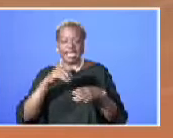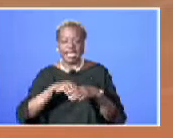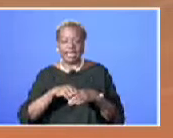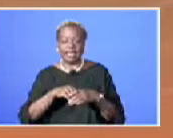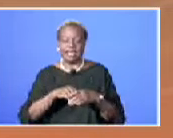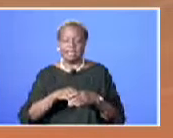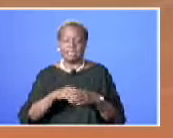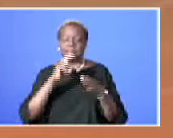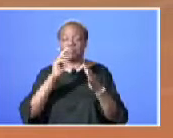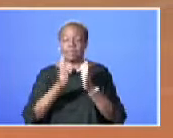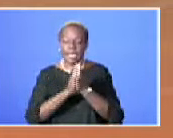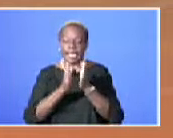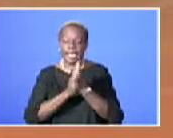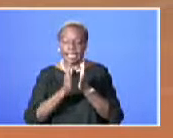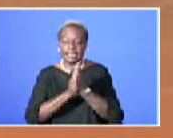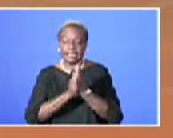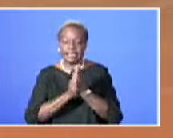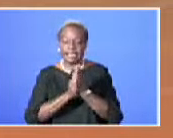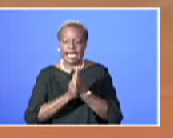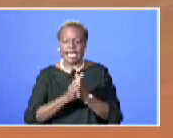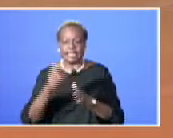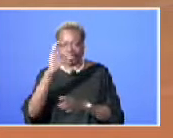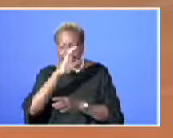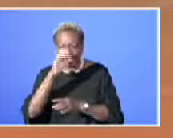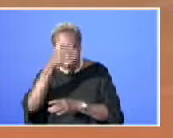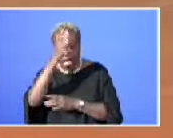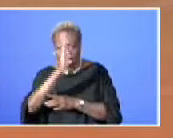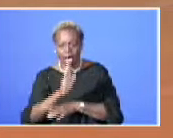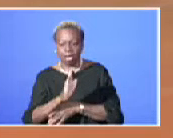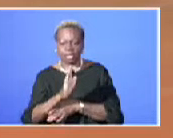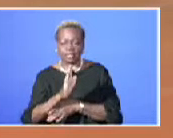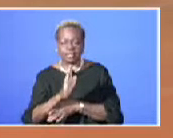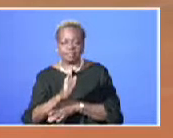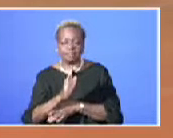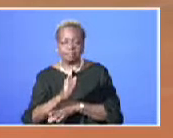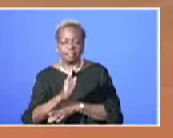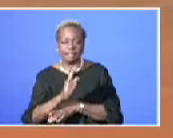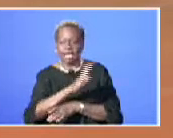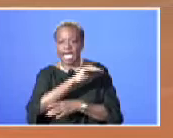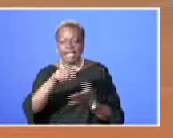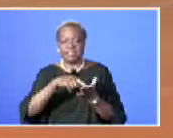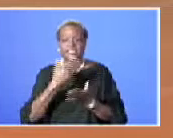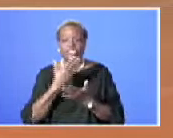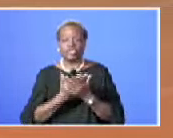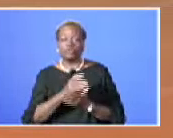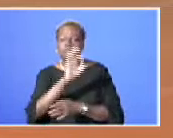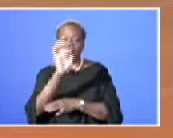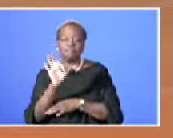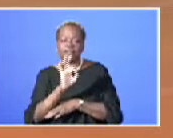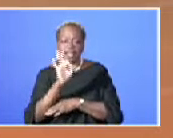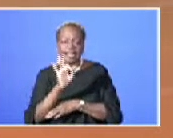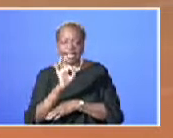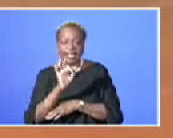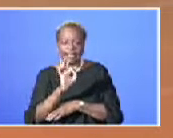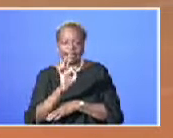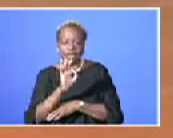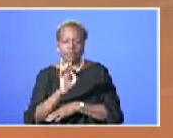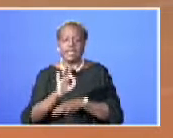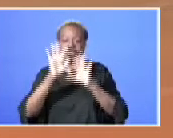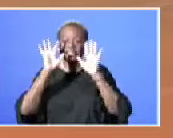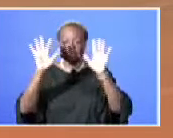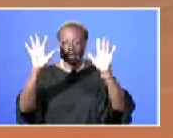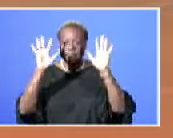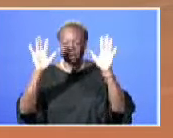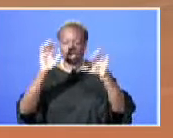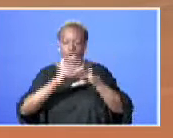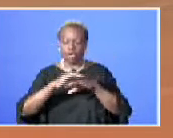praying and fasting and seeking God. And even more on this Good Friday day as we celebrate here on the island,